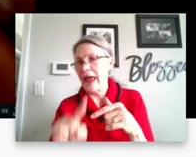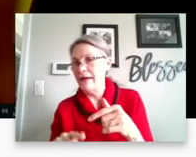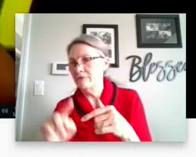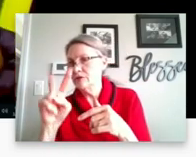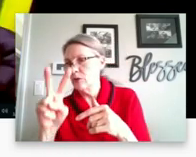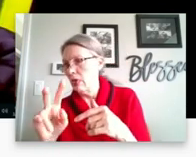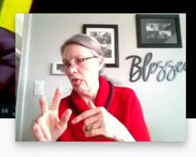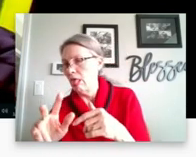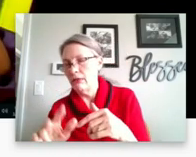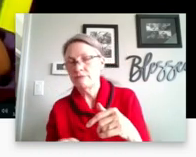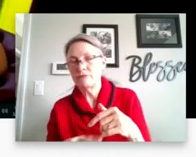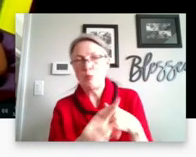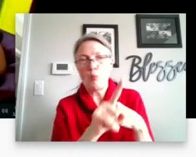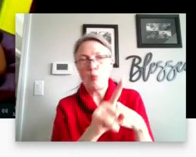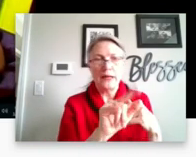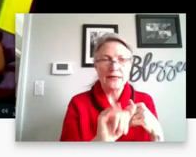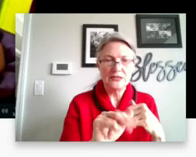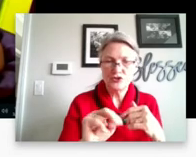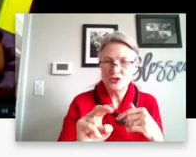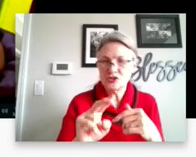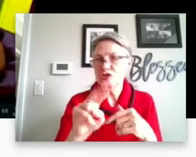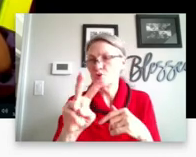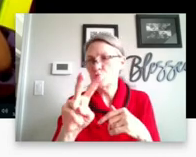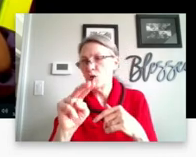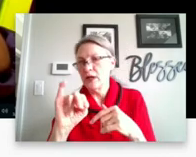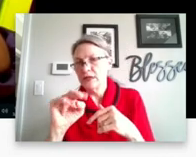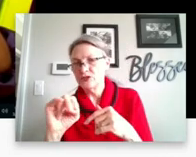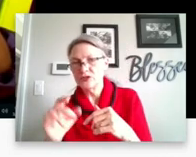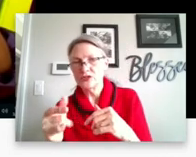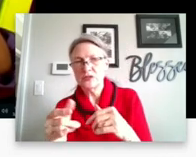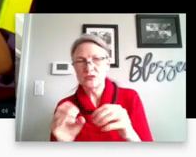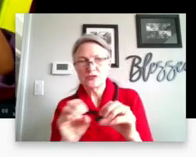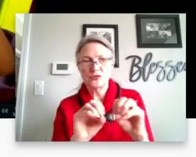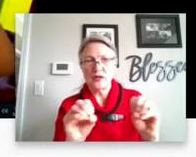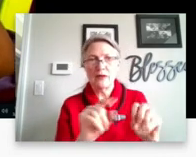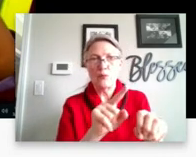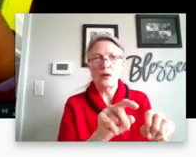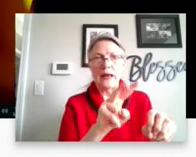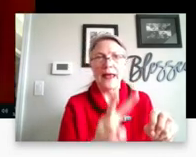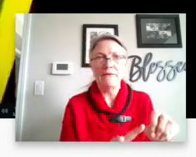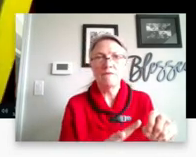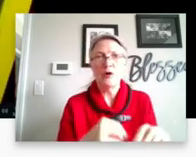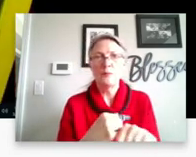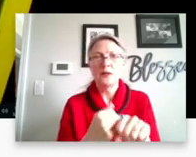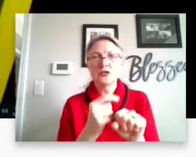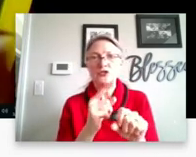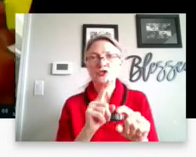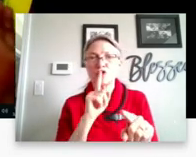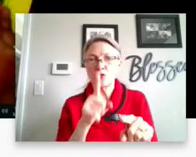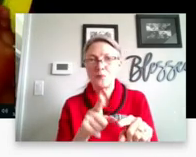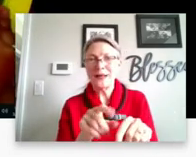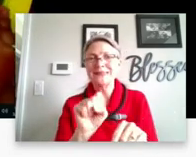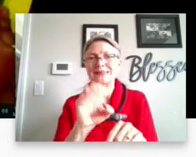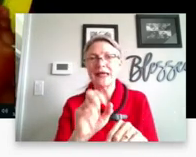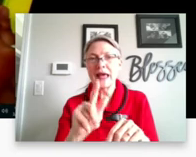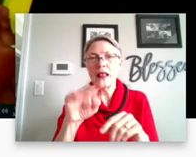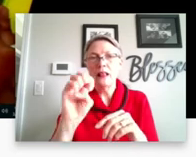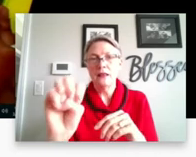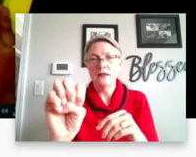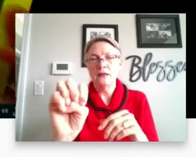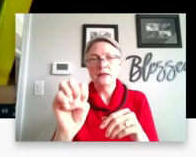I don't jump from 1 inch to 2 inches just because there's nothing at 1.5, right? So I want to make sure that the scale that I'm following on my line